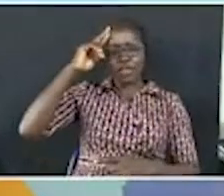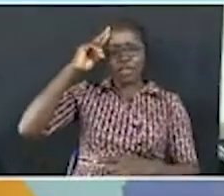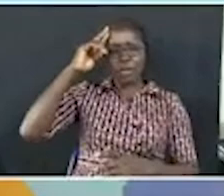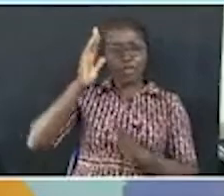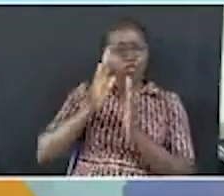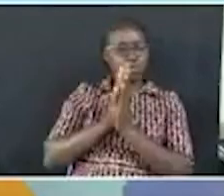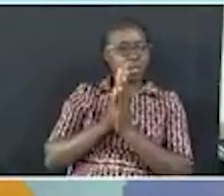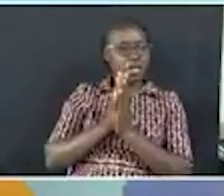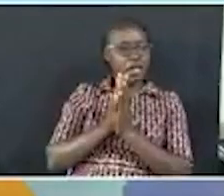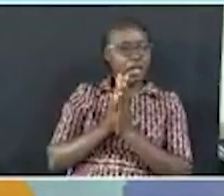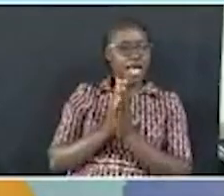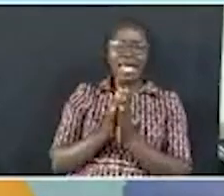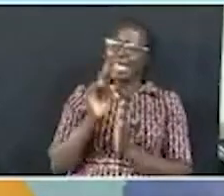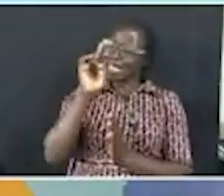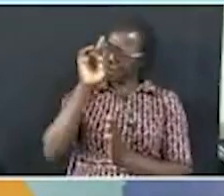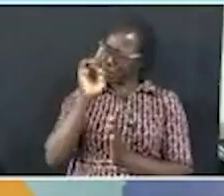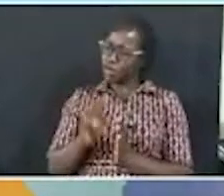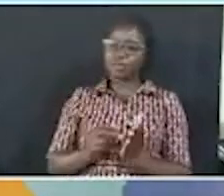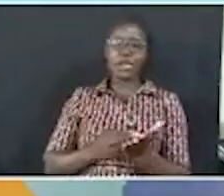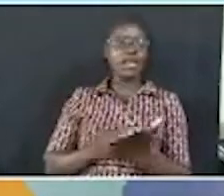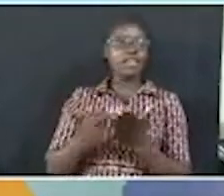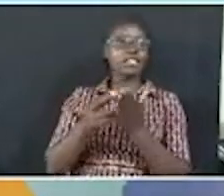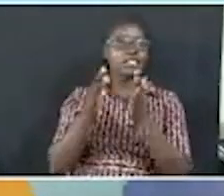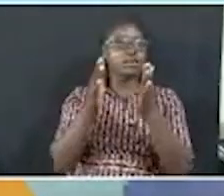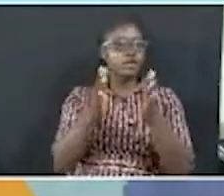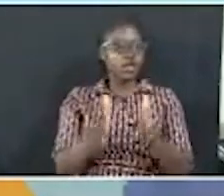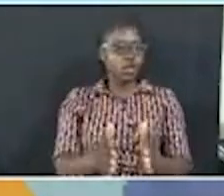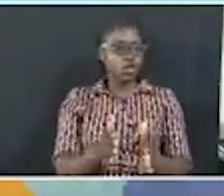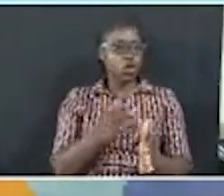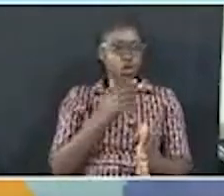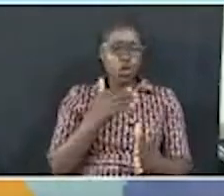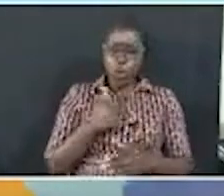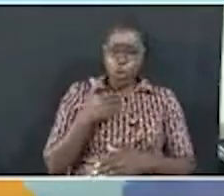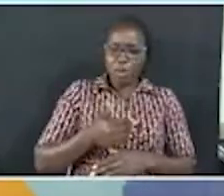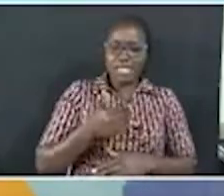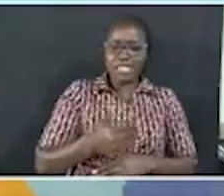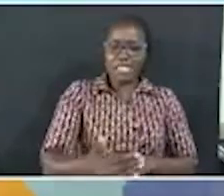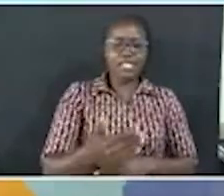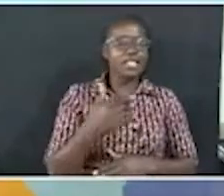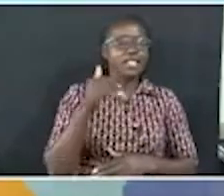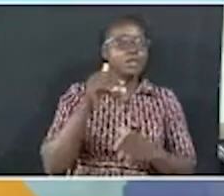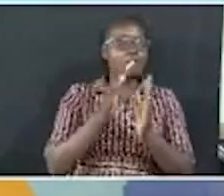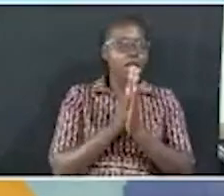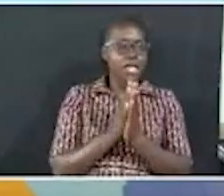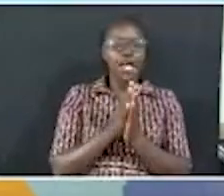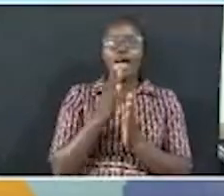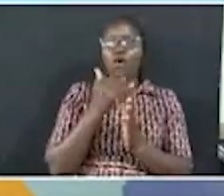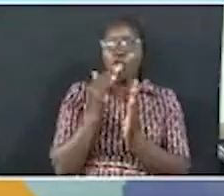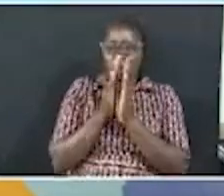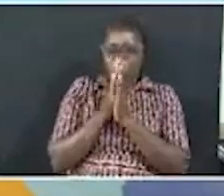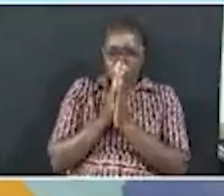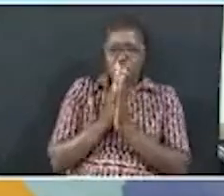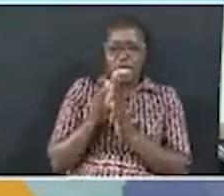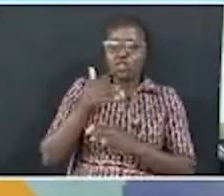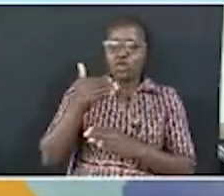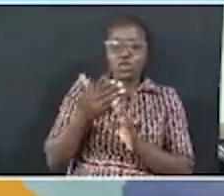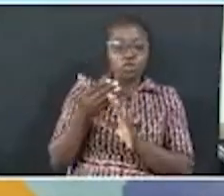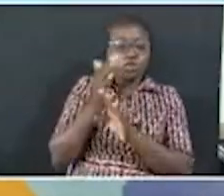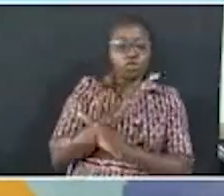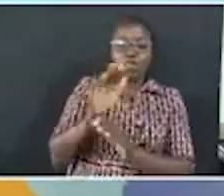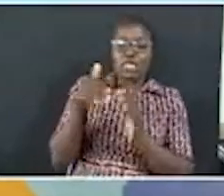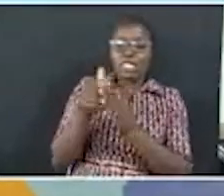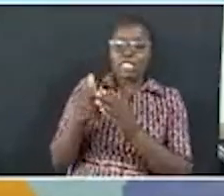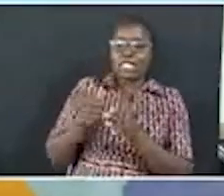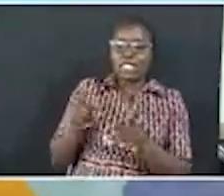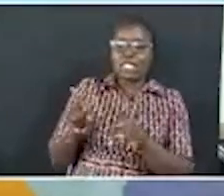prayer, it has to be a righteous person who persists in prayer, who prays before reaching